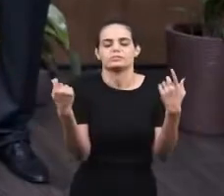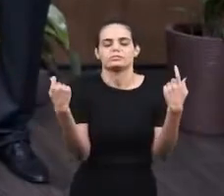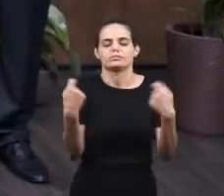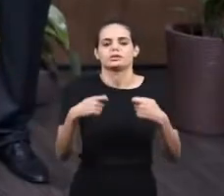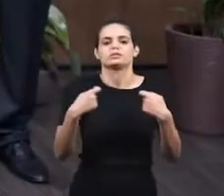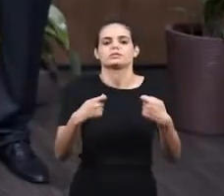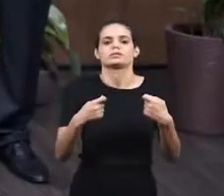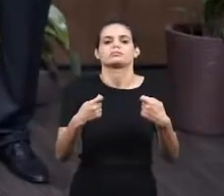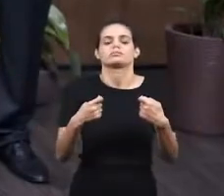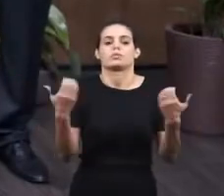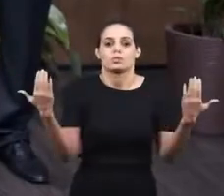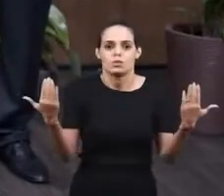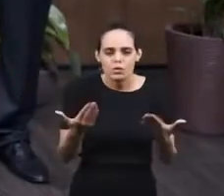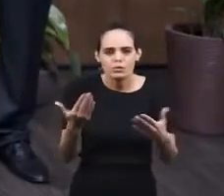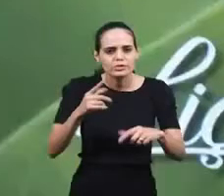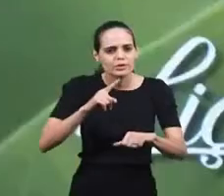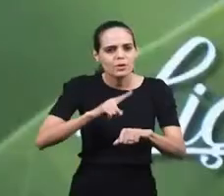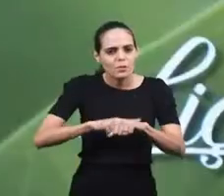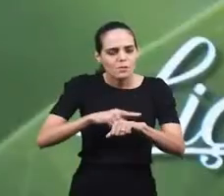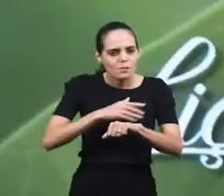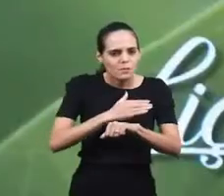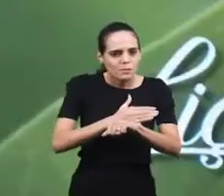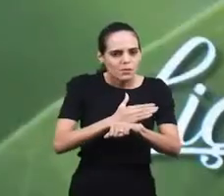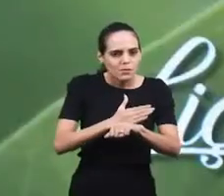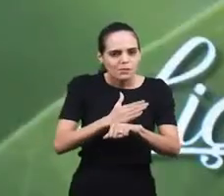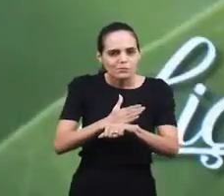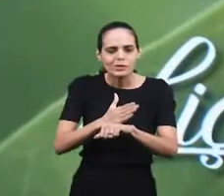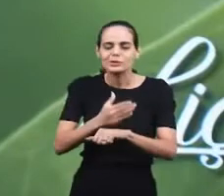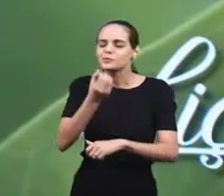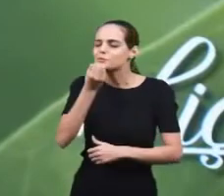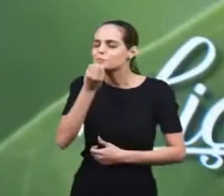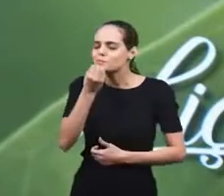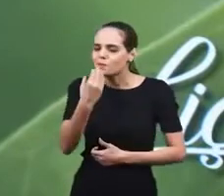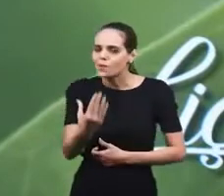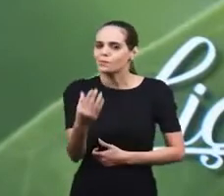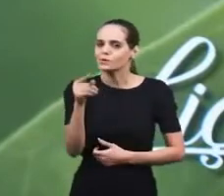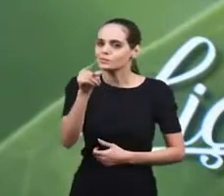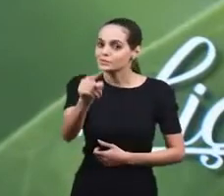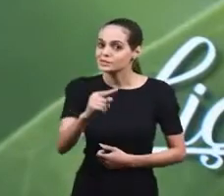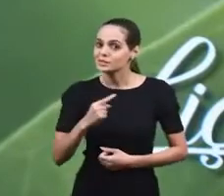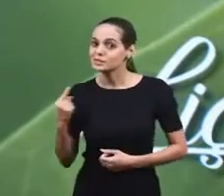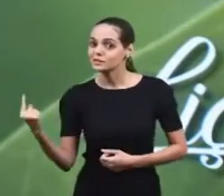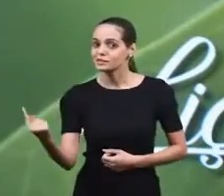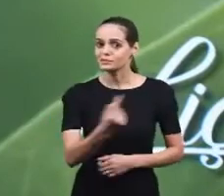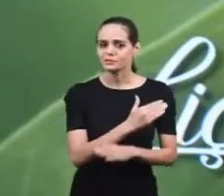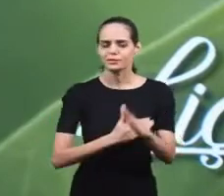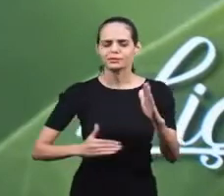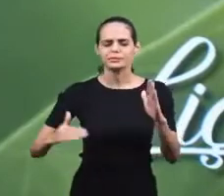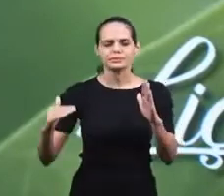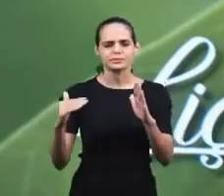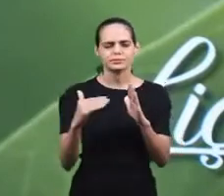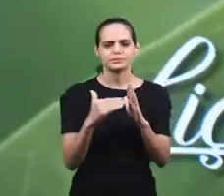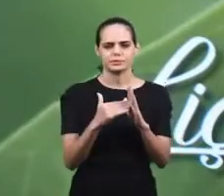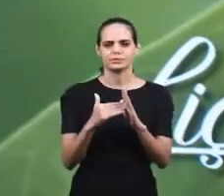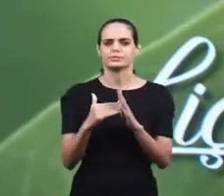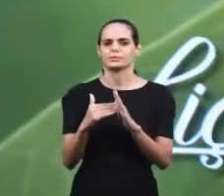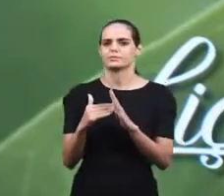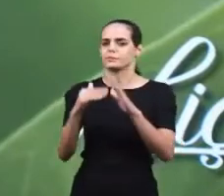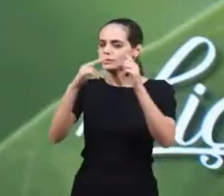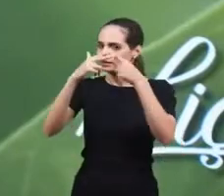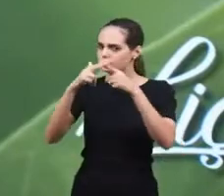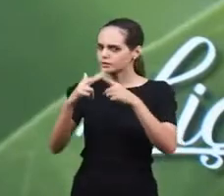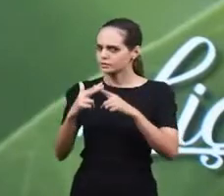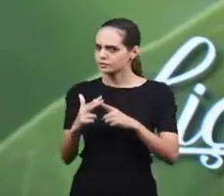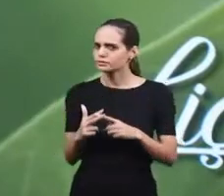Today, we have an opportunity. And this is a propitious moment for us all